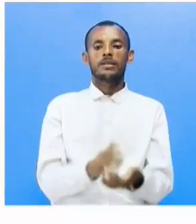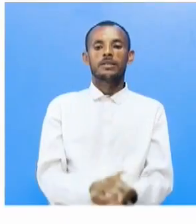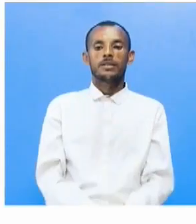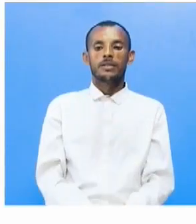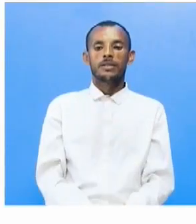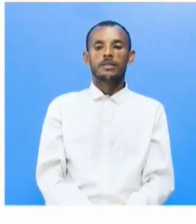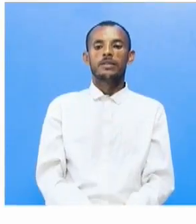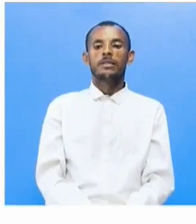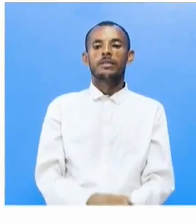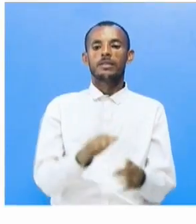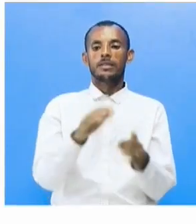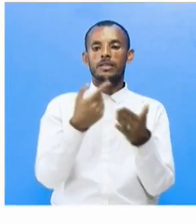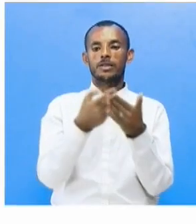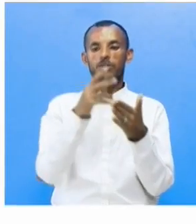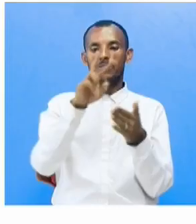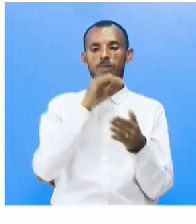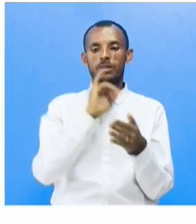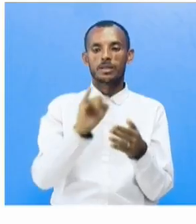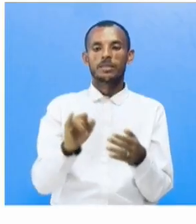the difference of these two it